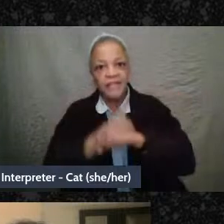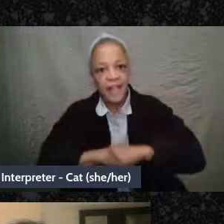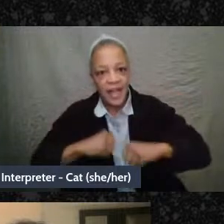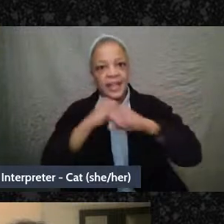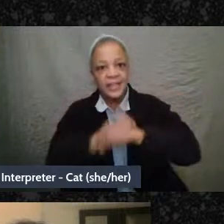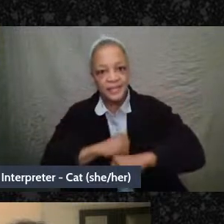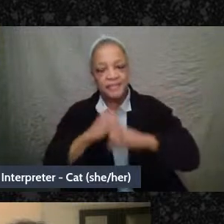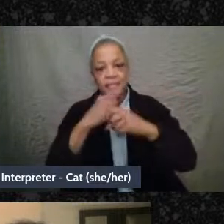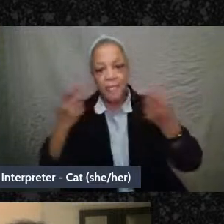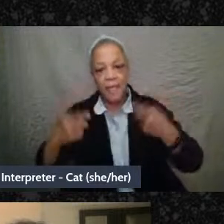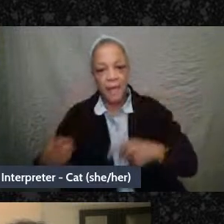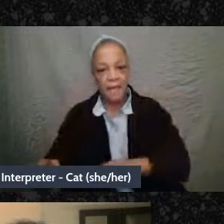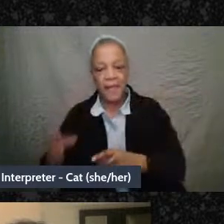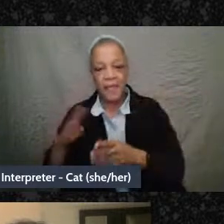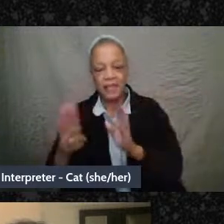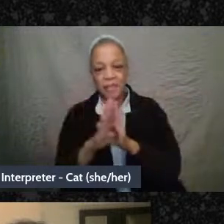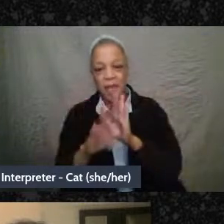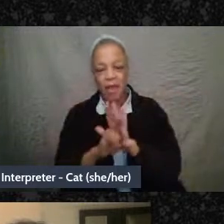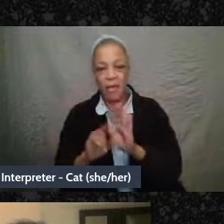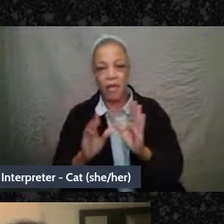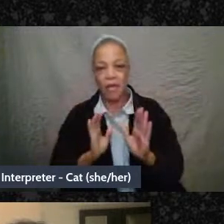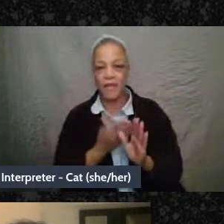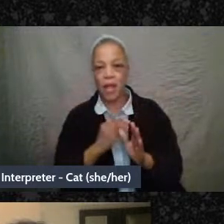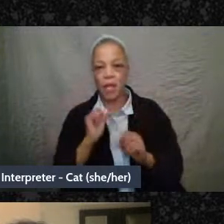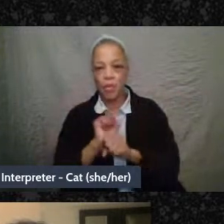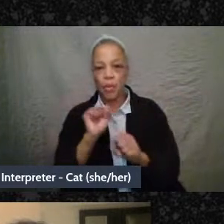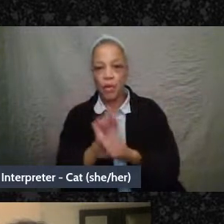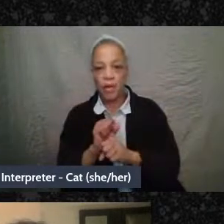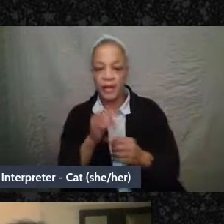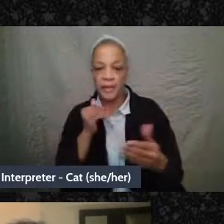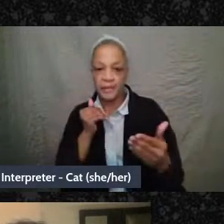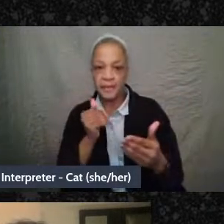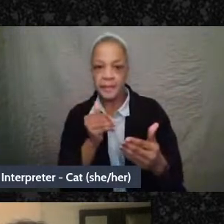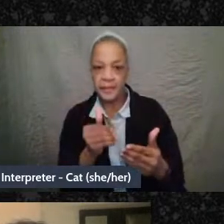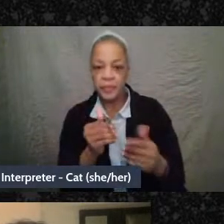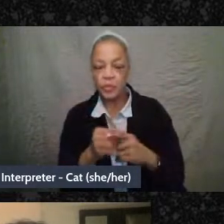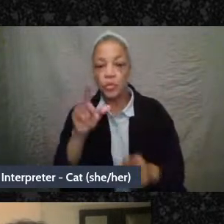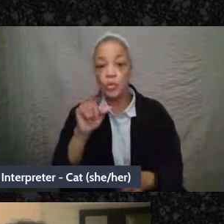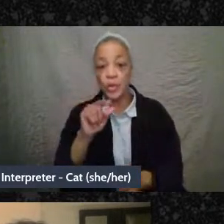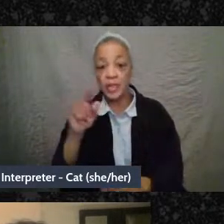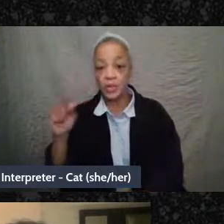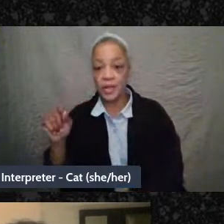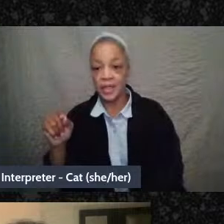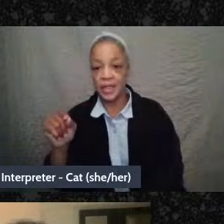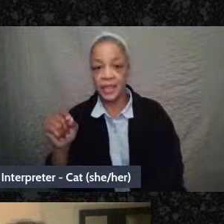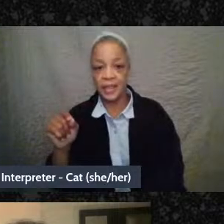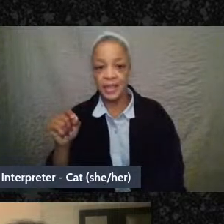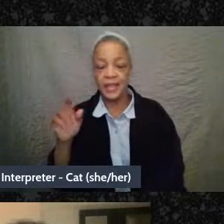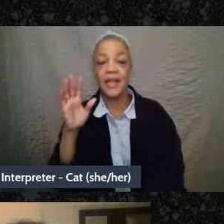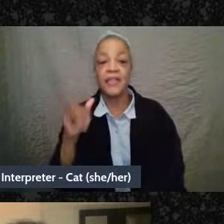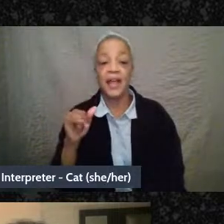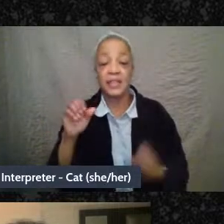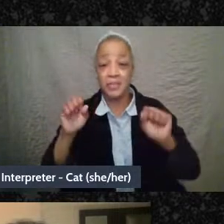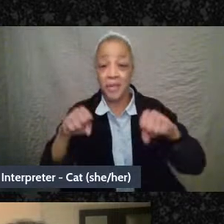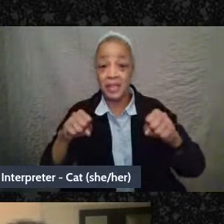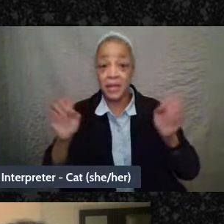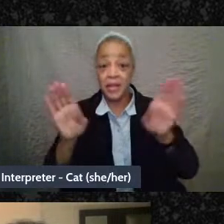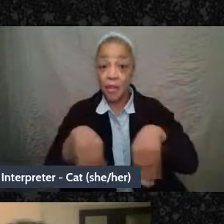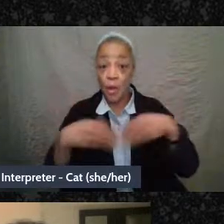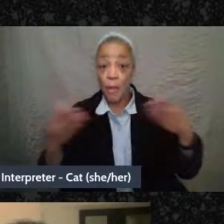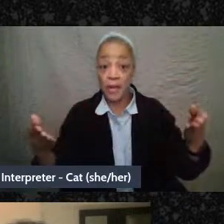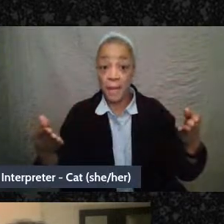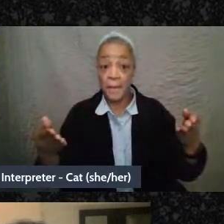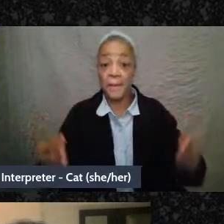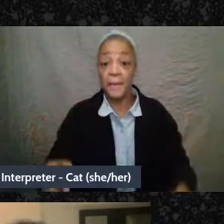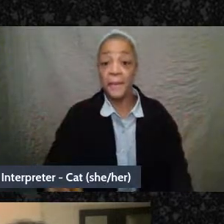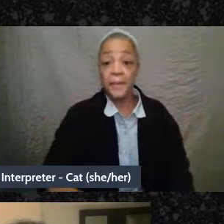background for the work leading up to 2020. And I think they're the context for the possibilities that opened up.